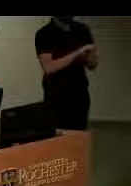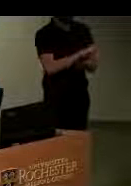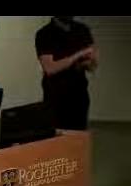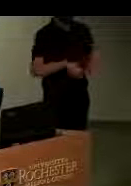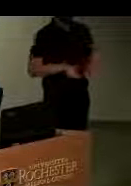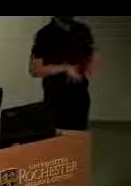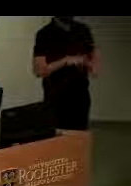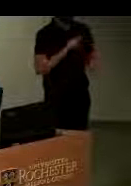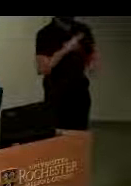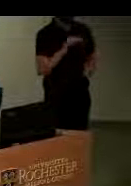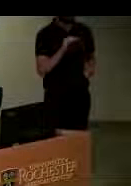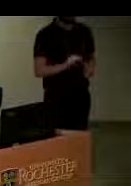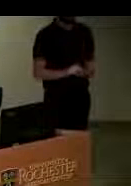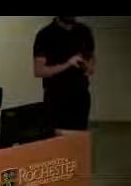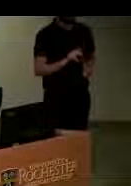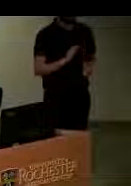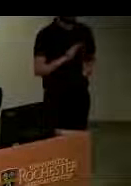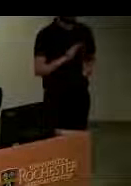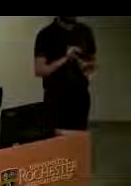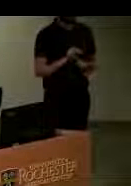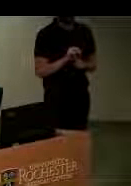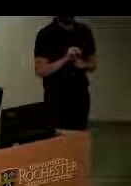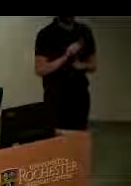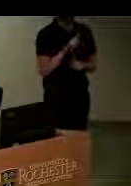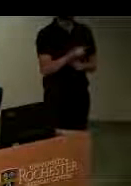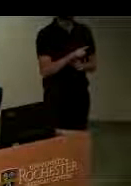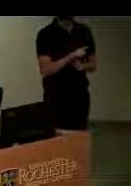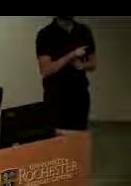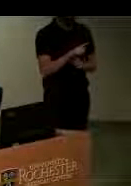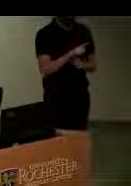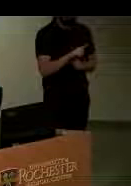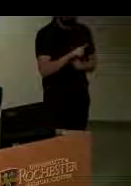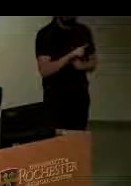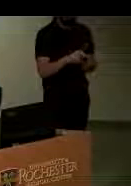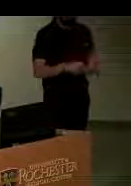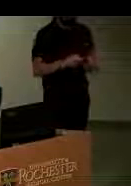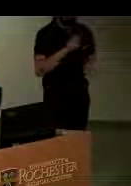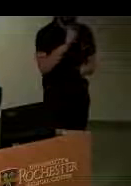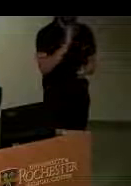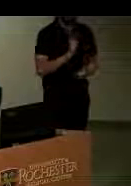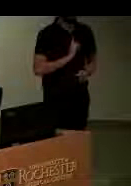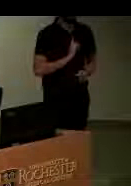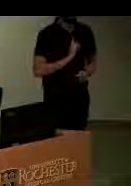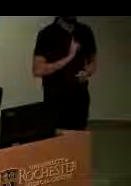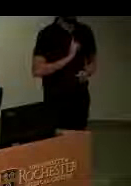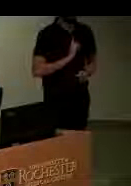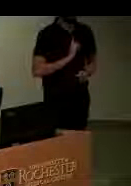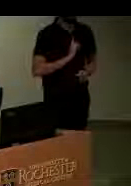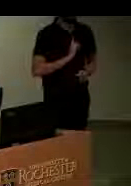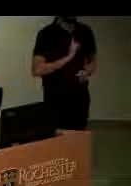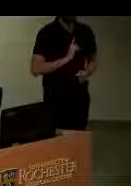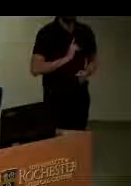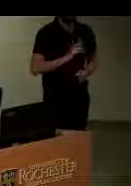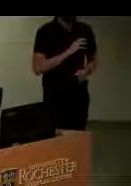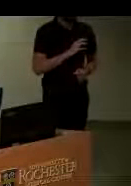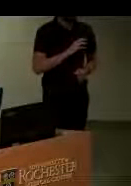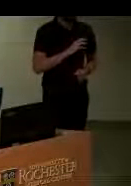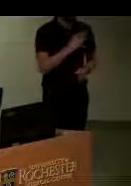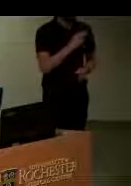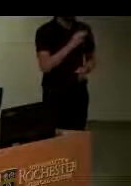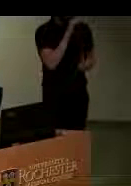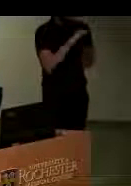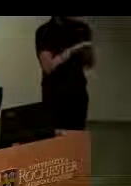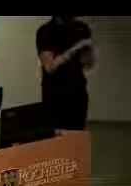our second child, Kevin, when she started to have problems swallowing. She went to see an ear, nose, and